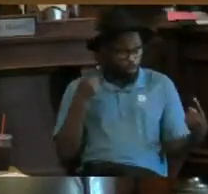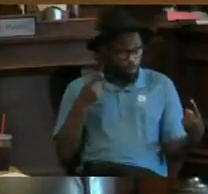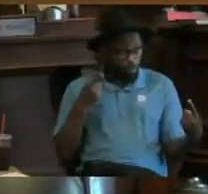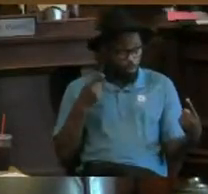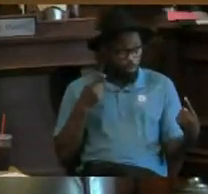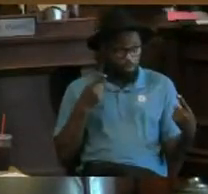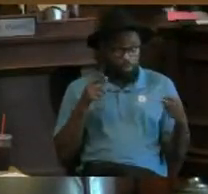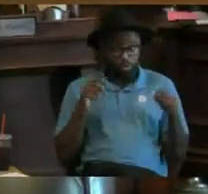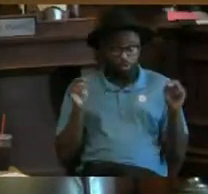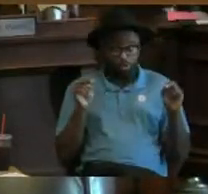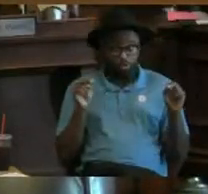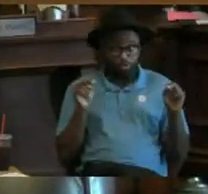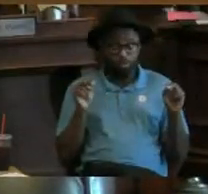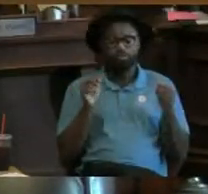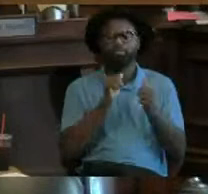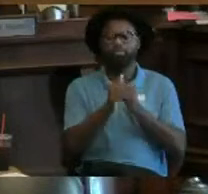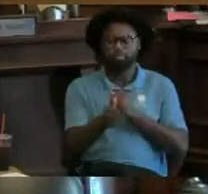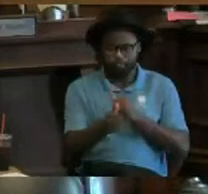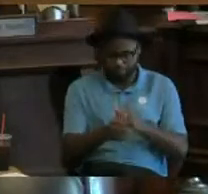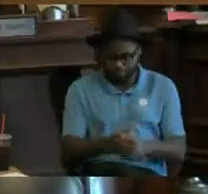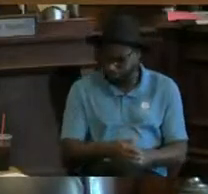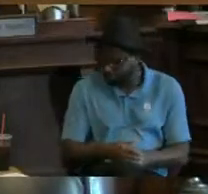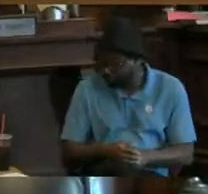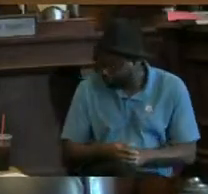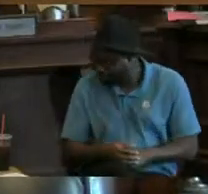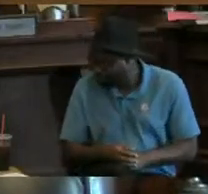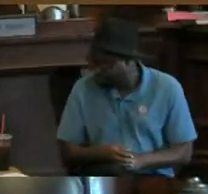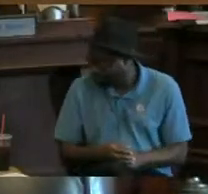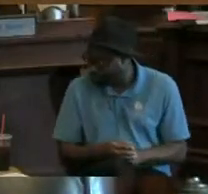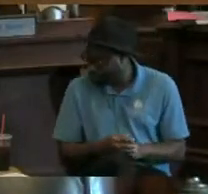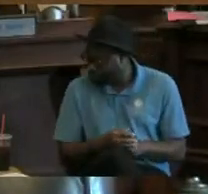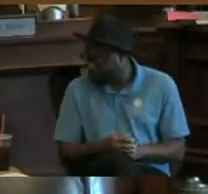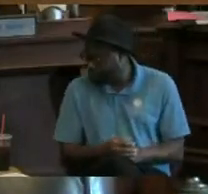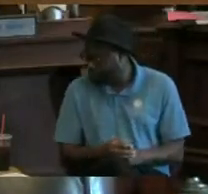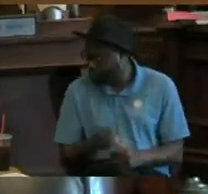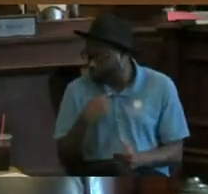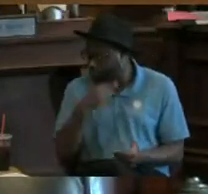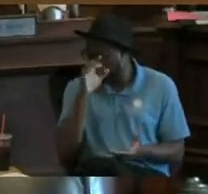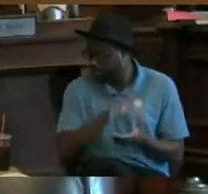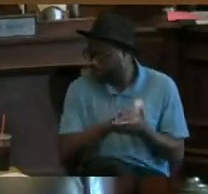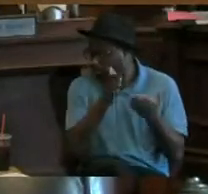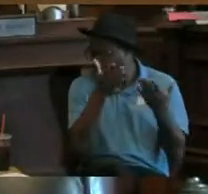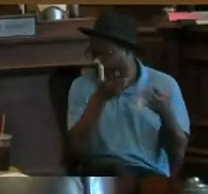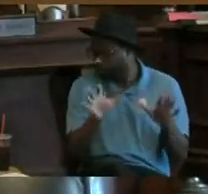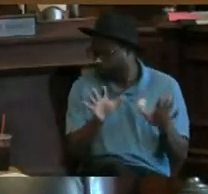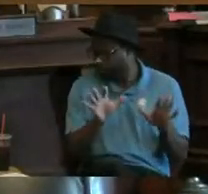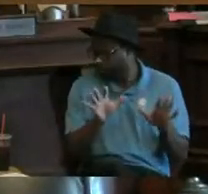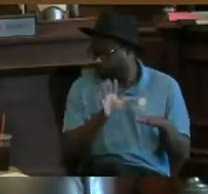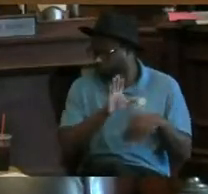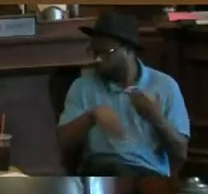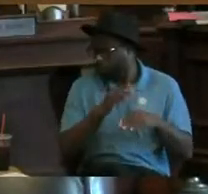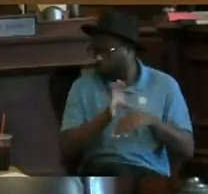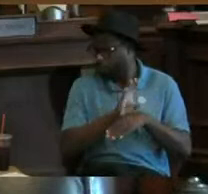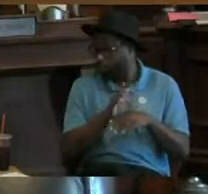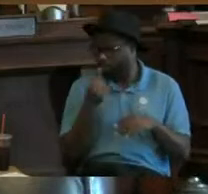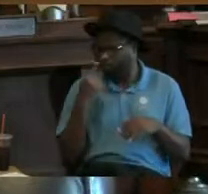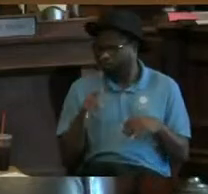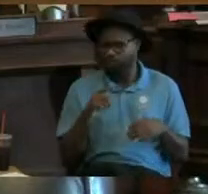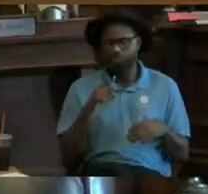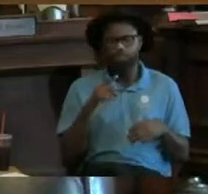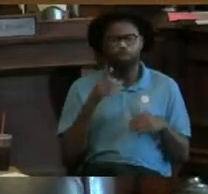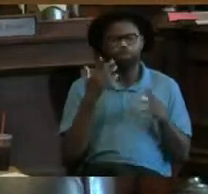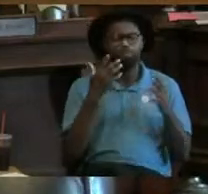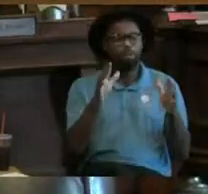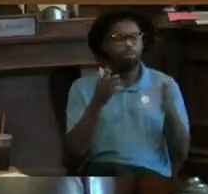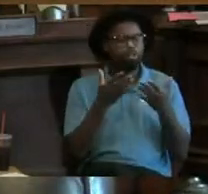Any abstentions? The motion carries. I believe that is all of the business for the Parks and Public Works